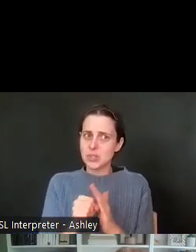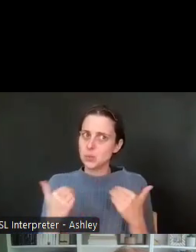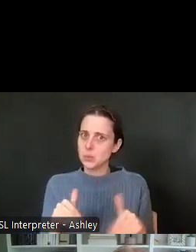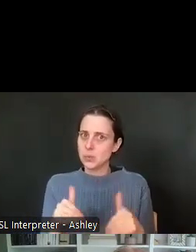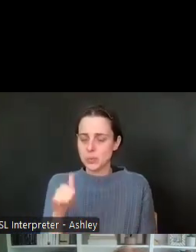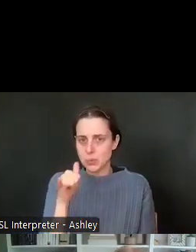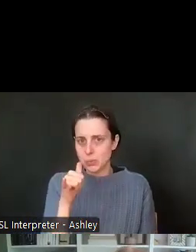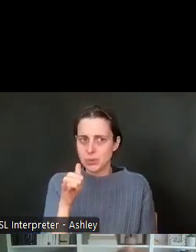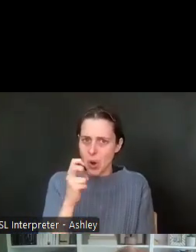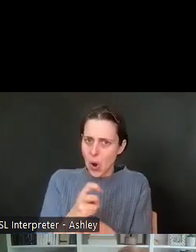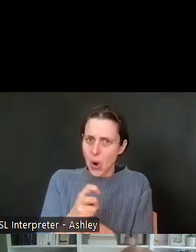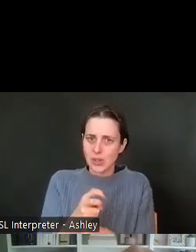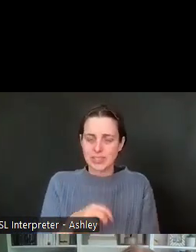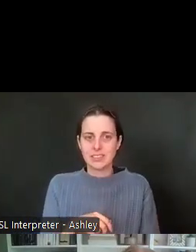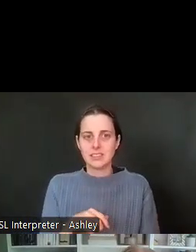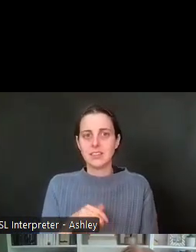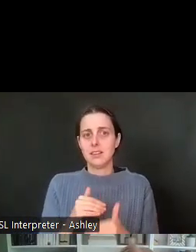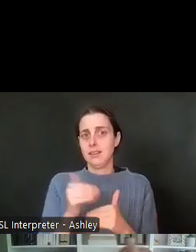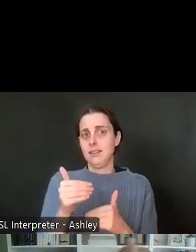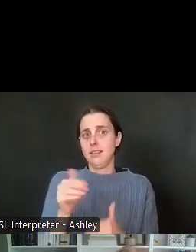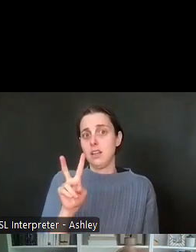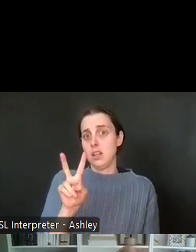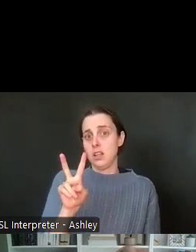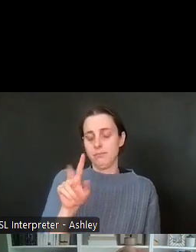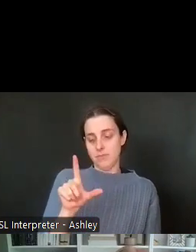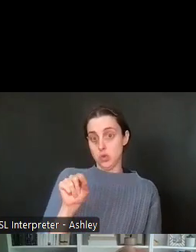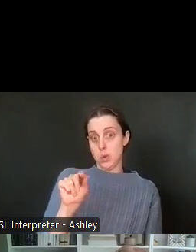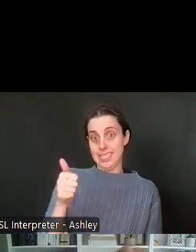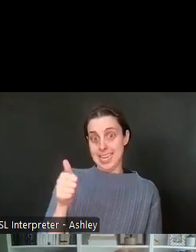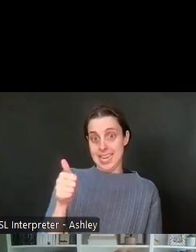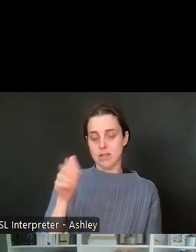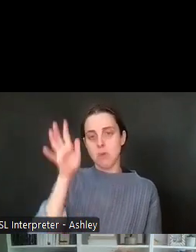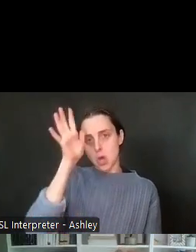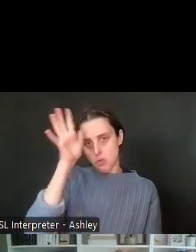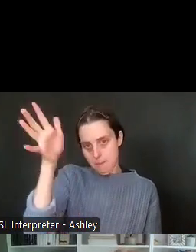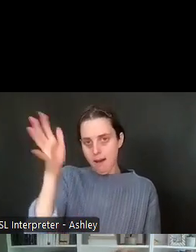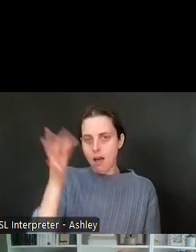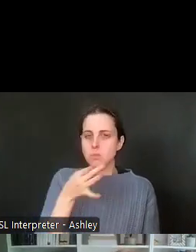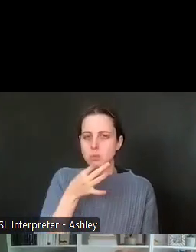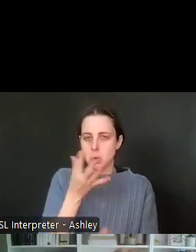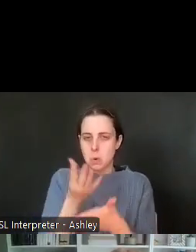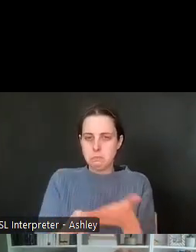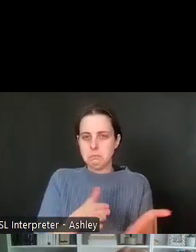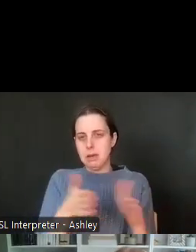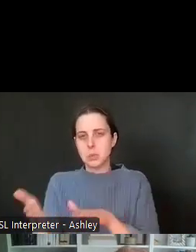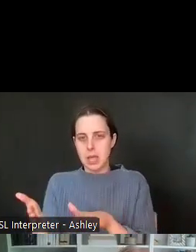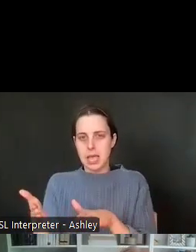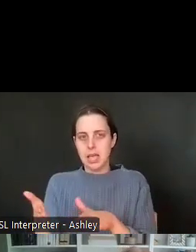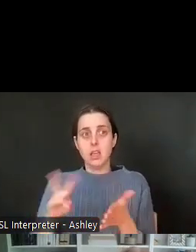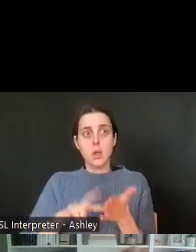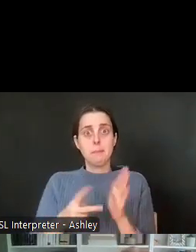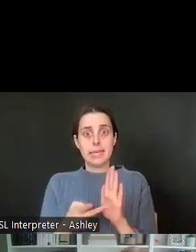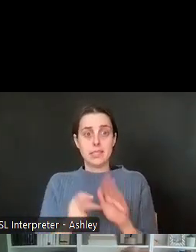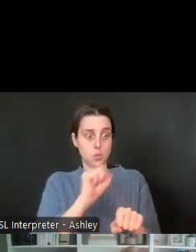the slide in 2010 when my grandpa was getting ready to pass away. Work-life harmony to me meant that I could travel